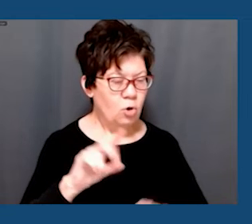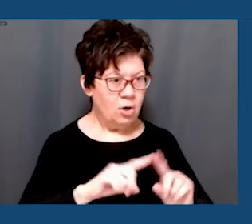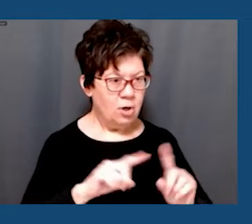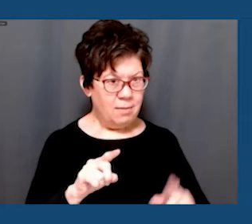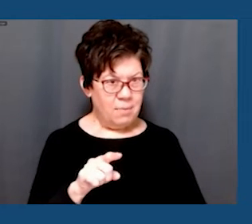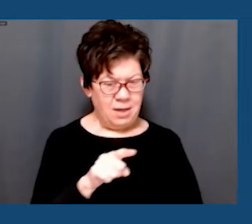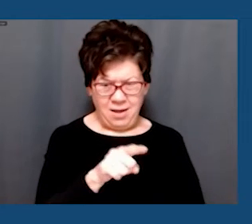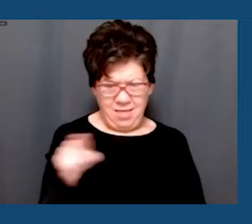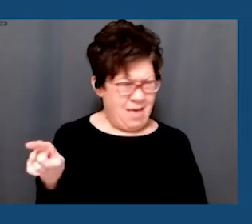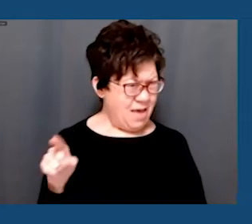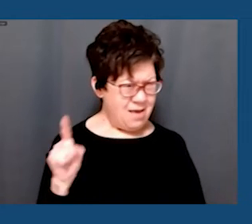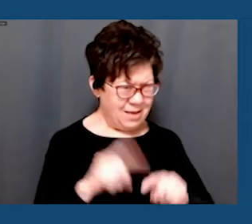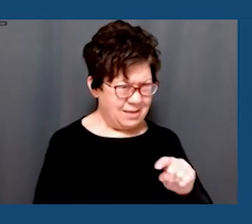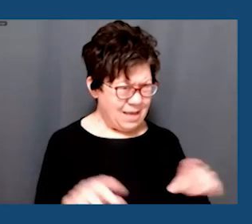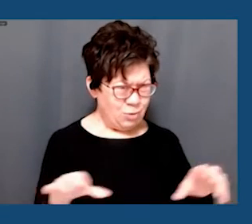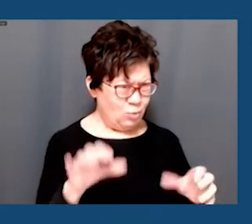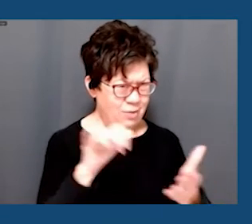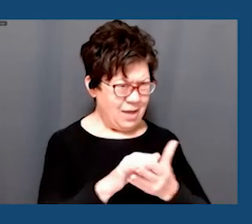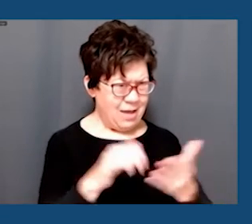of doing that,